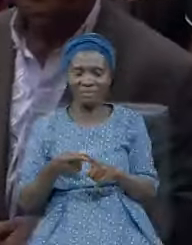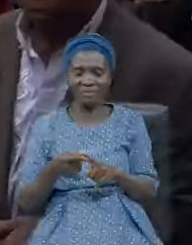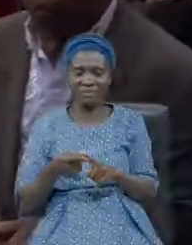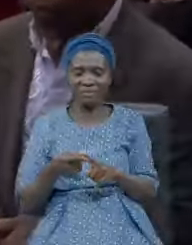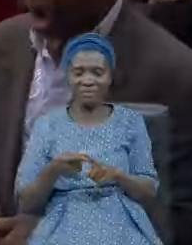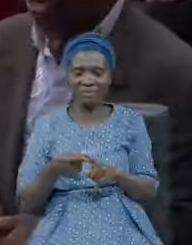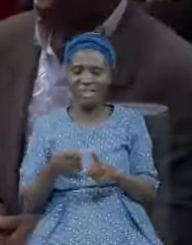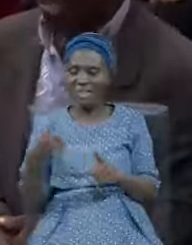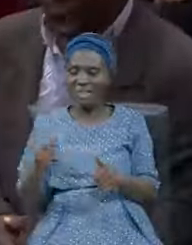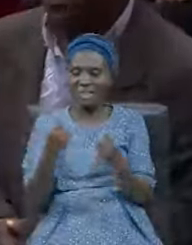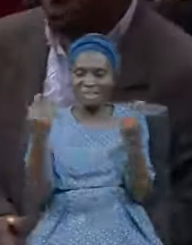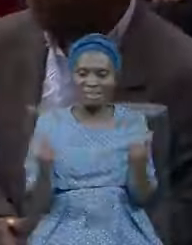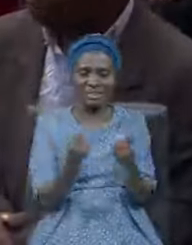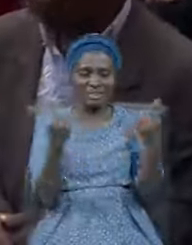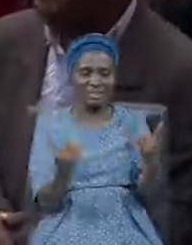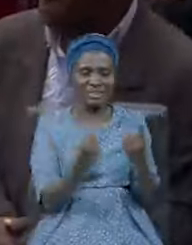sin partners,